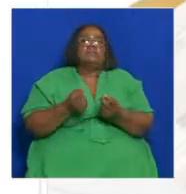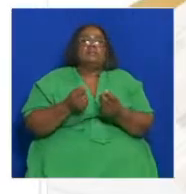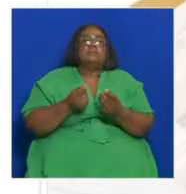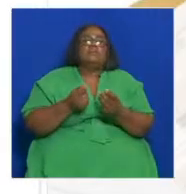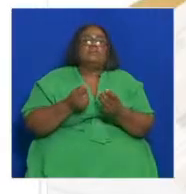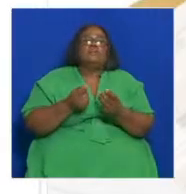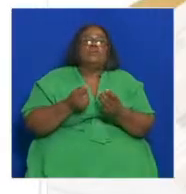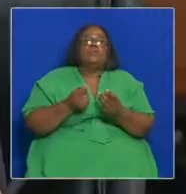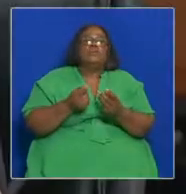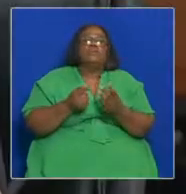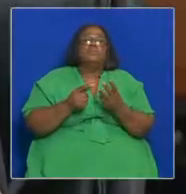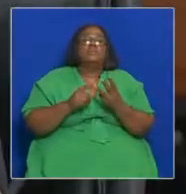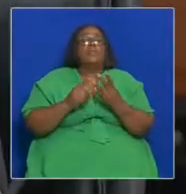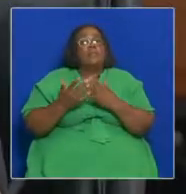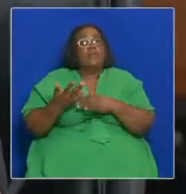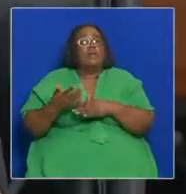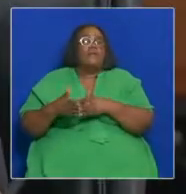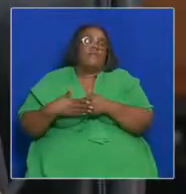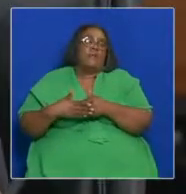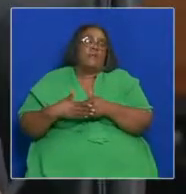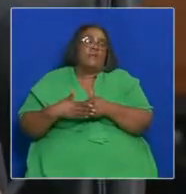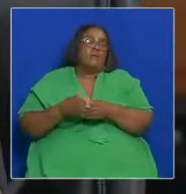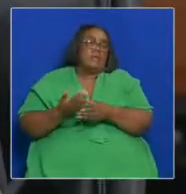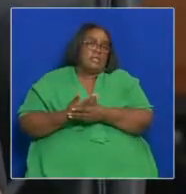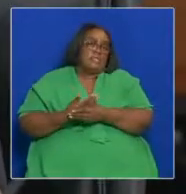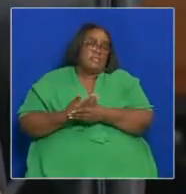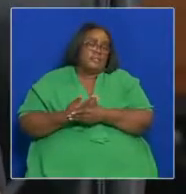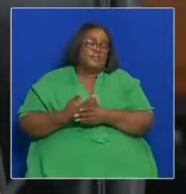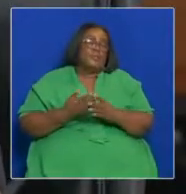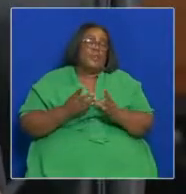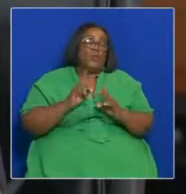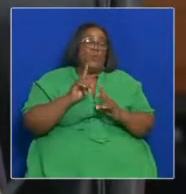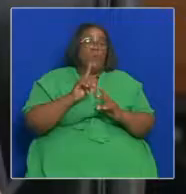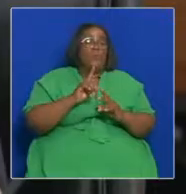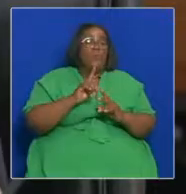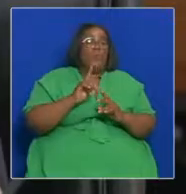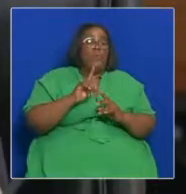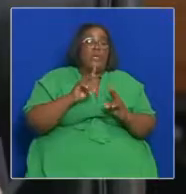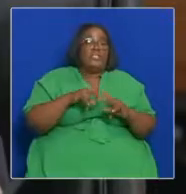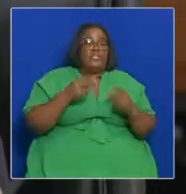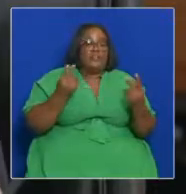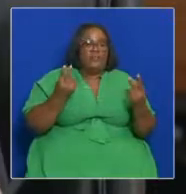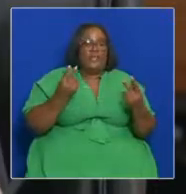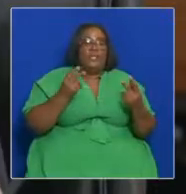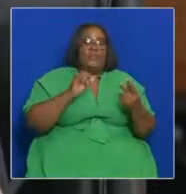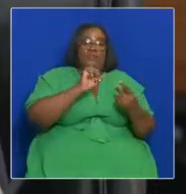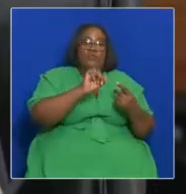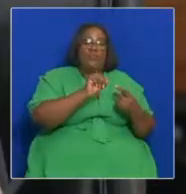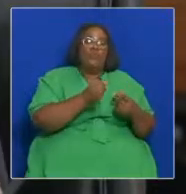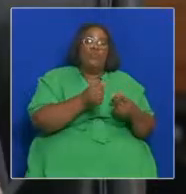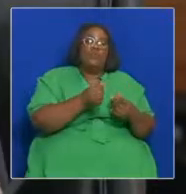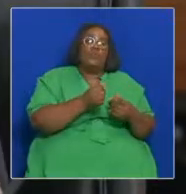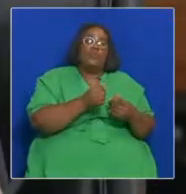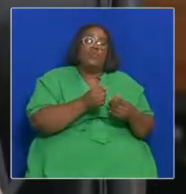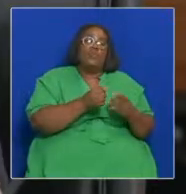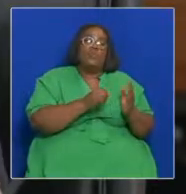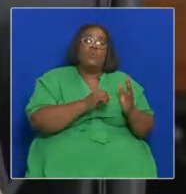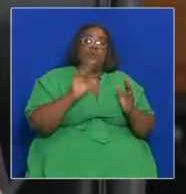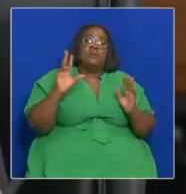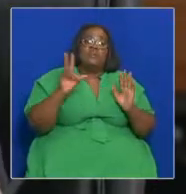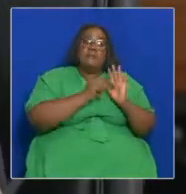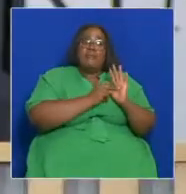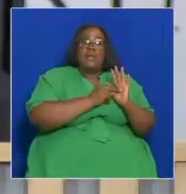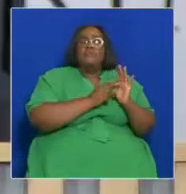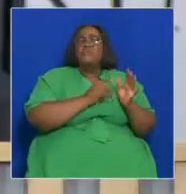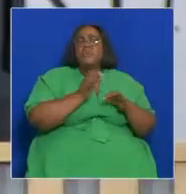What's different about your statement is you deal with why this process is important. Can we then go to paragraph 23 of your